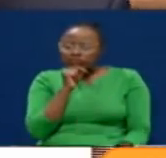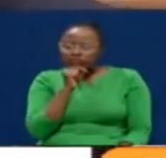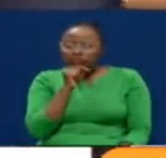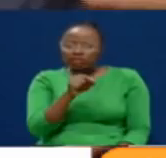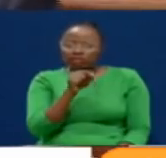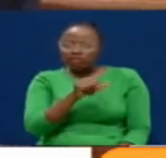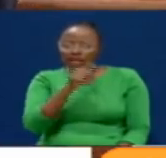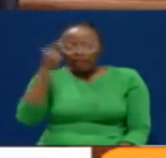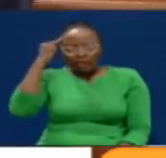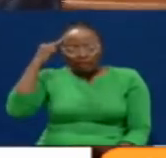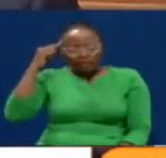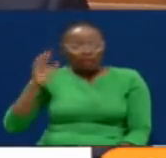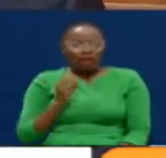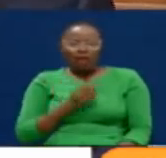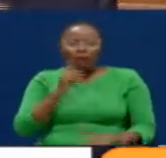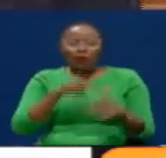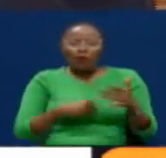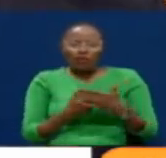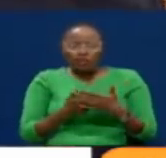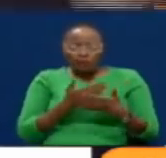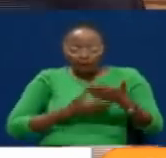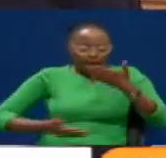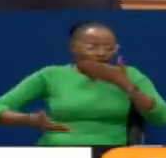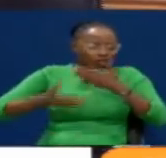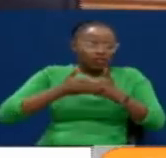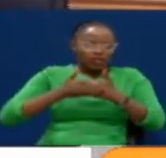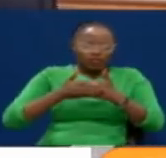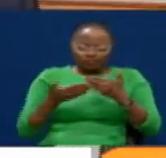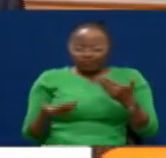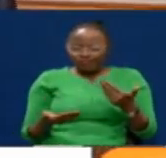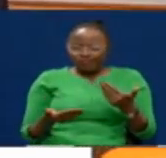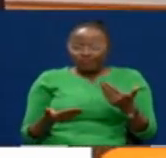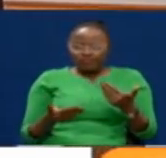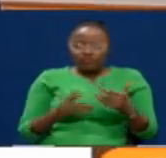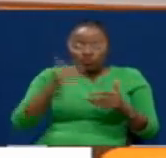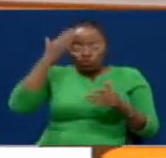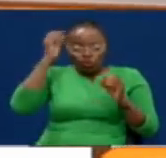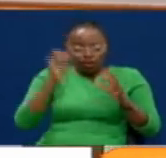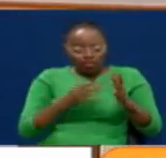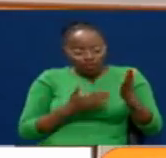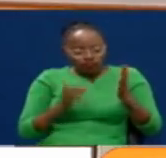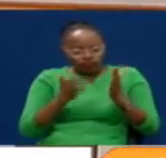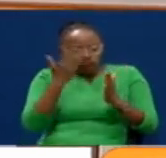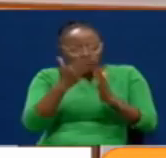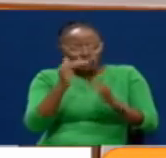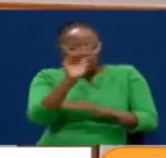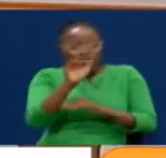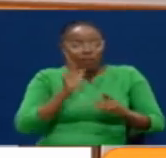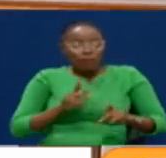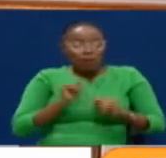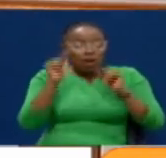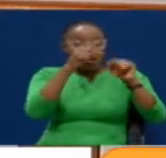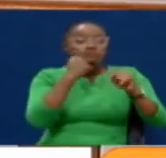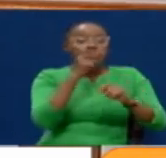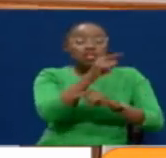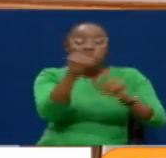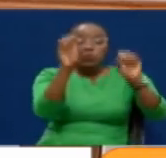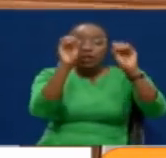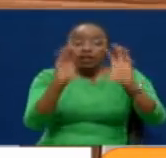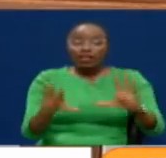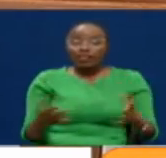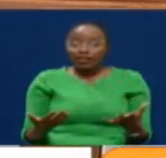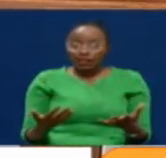our thinking, you know. Back page. That's the back page. You don't even know. You ask the people. The people will not come and tell you.